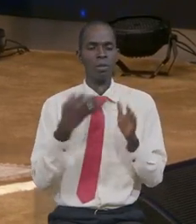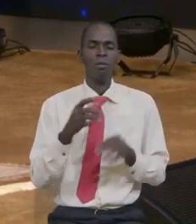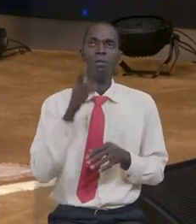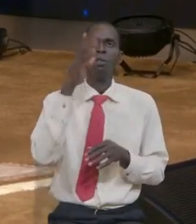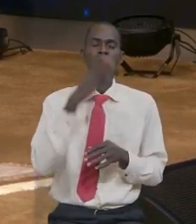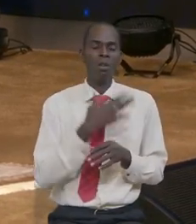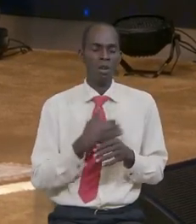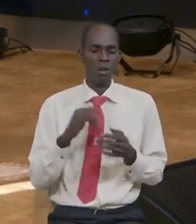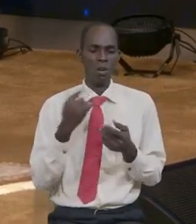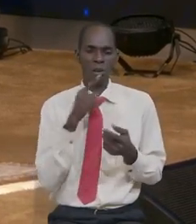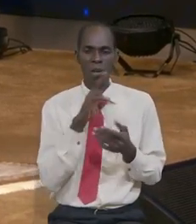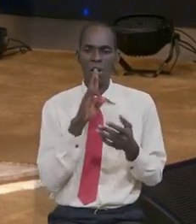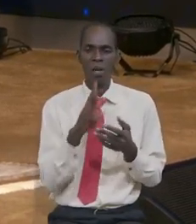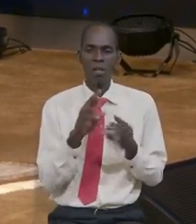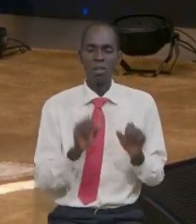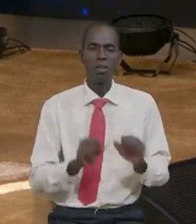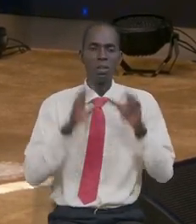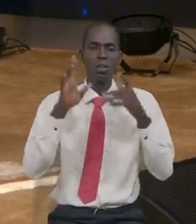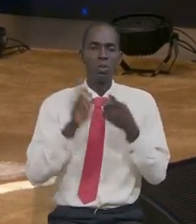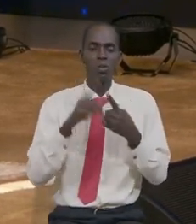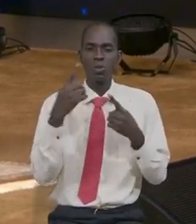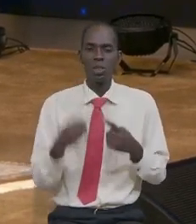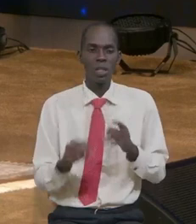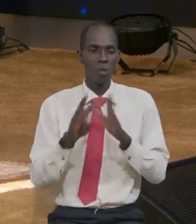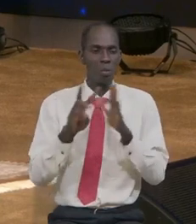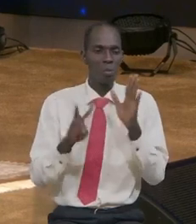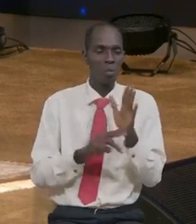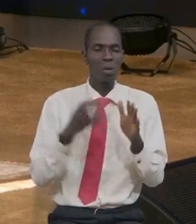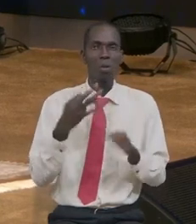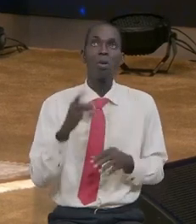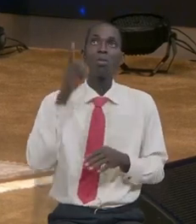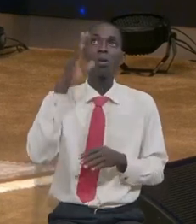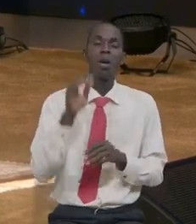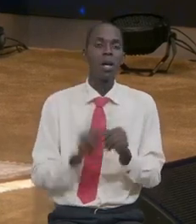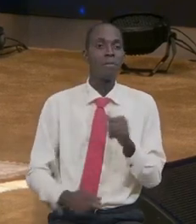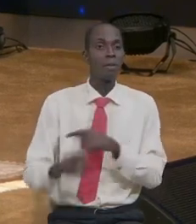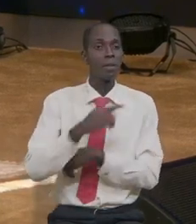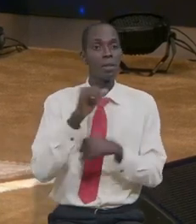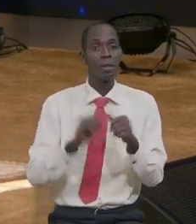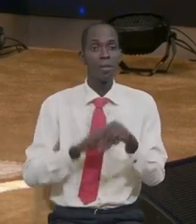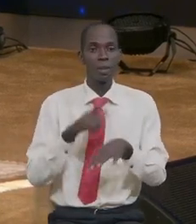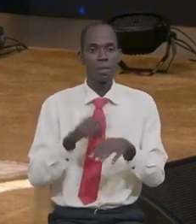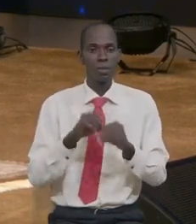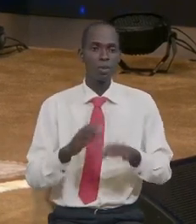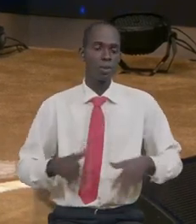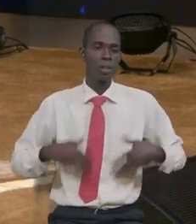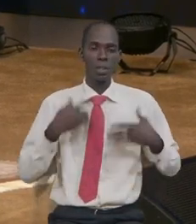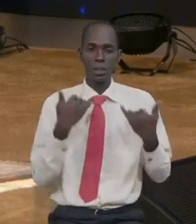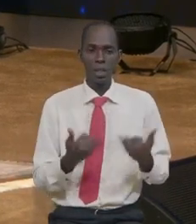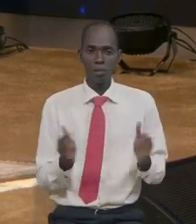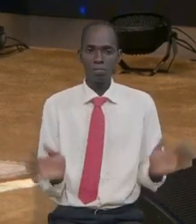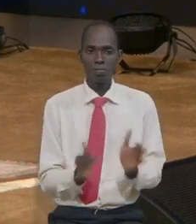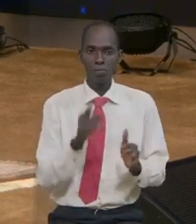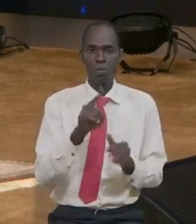sold to the will of God, committed to the will of God every day and every time in your life. It says, continue thou in